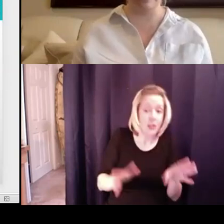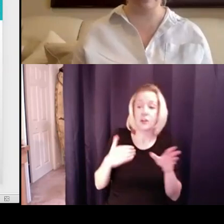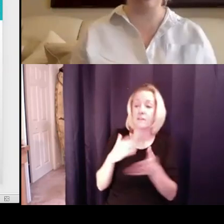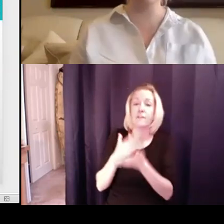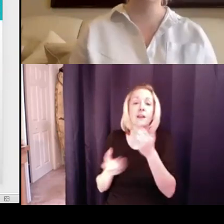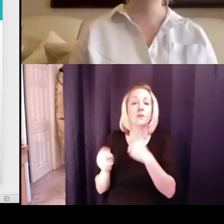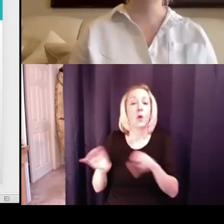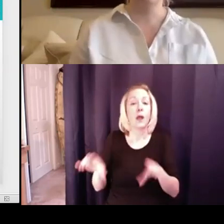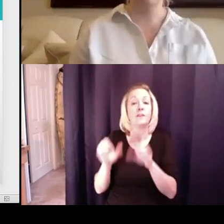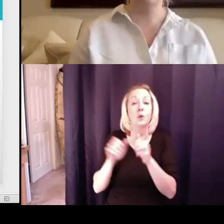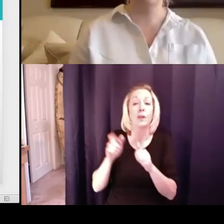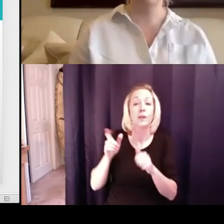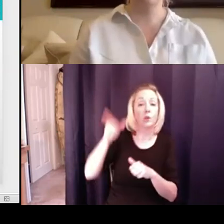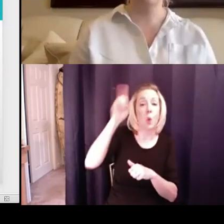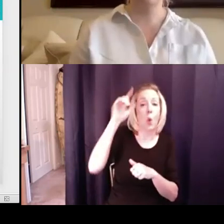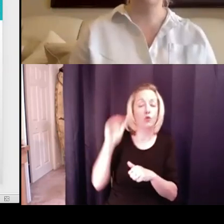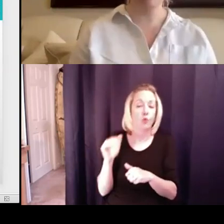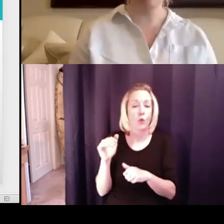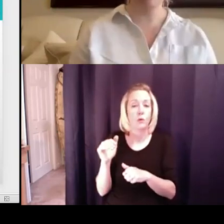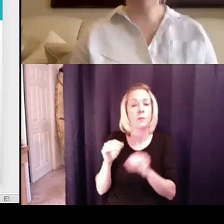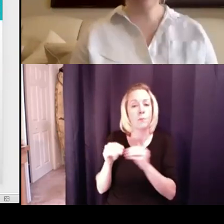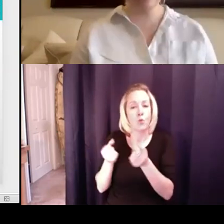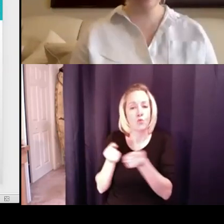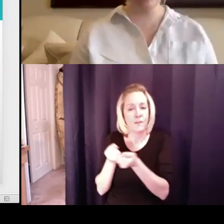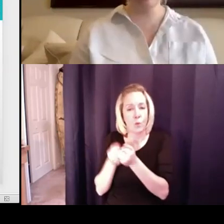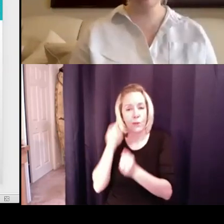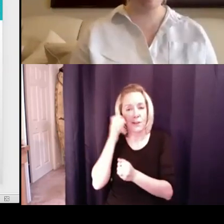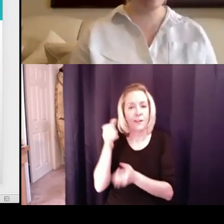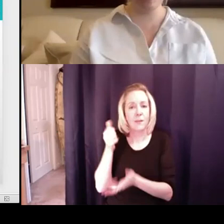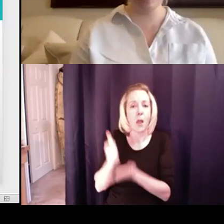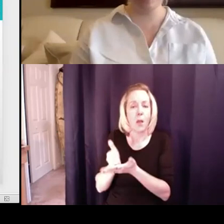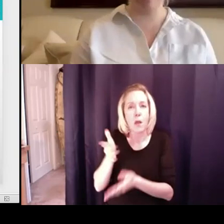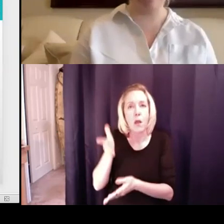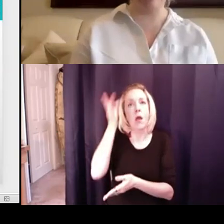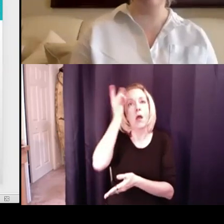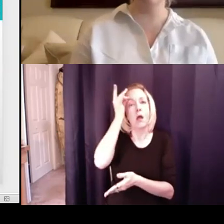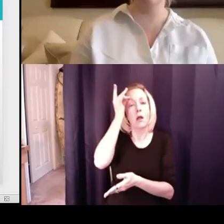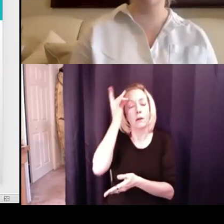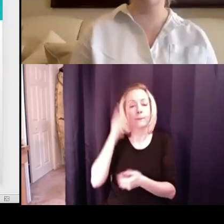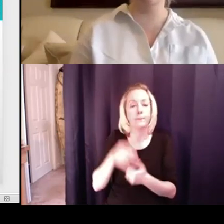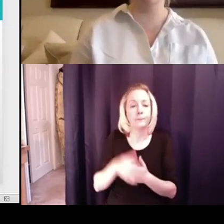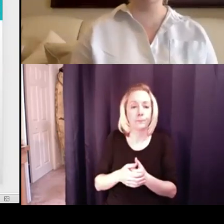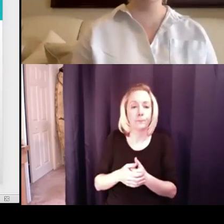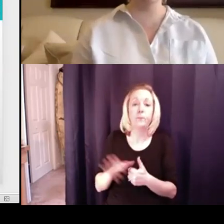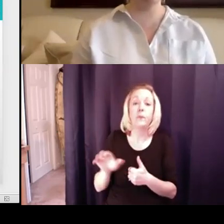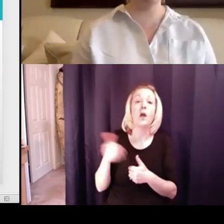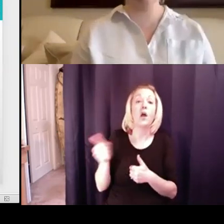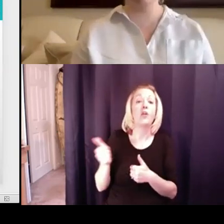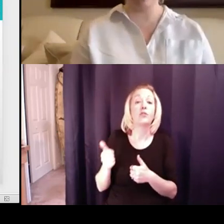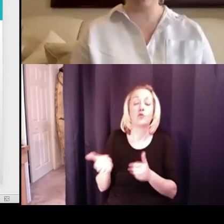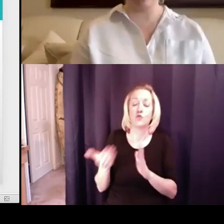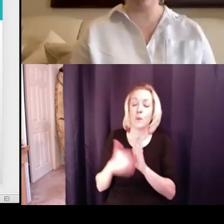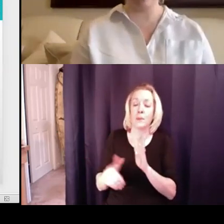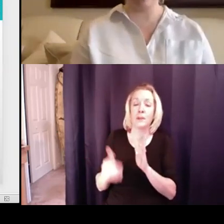that concept. My favorite thing to do is repetition with variety. So reading something